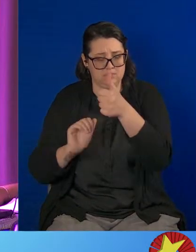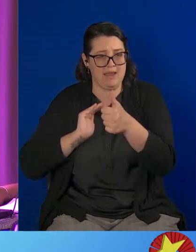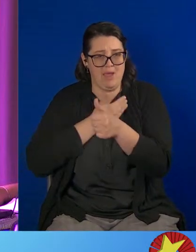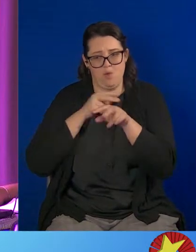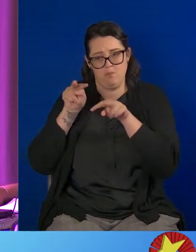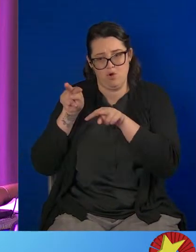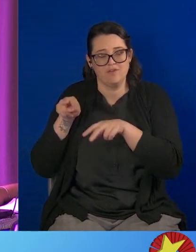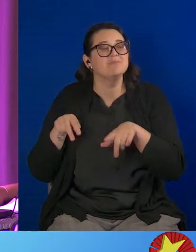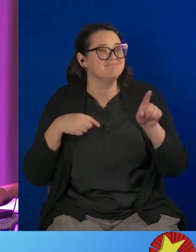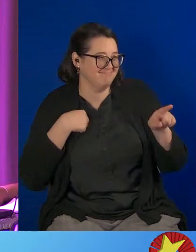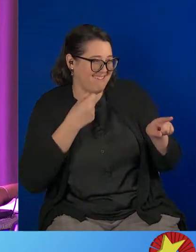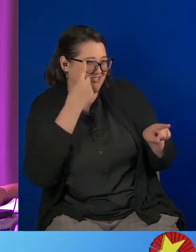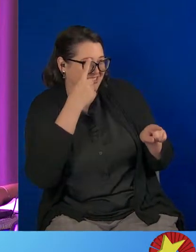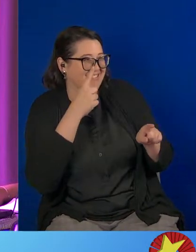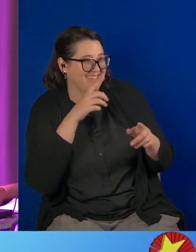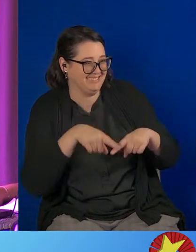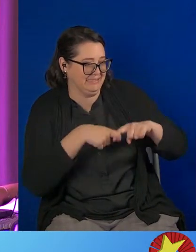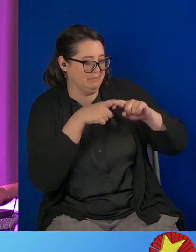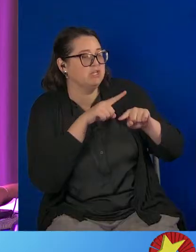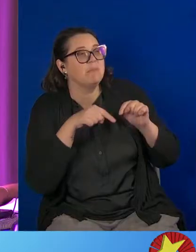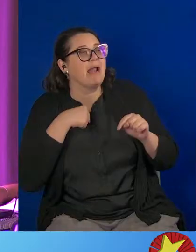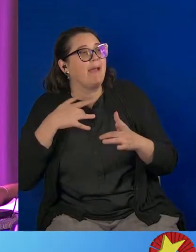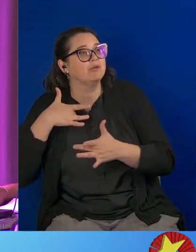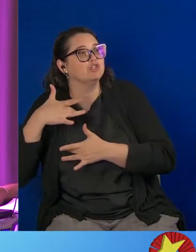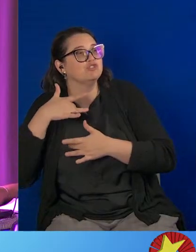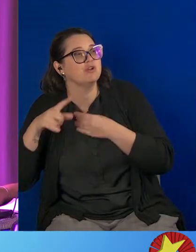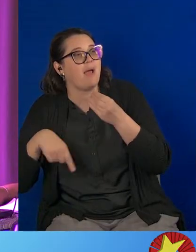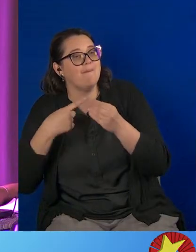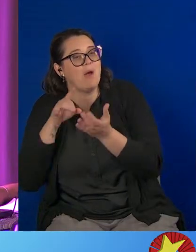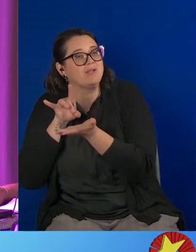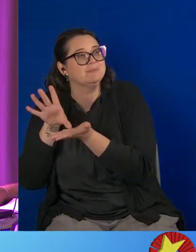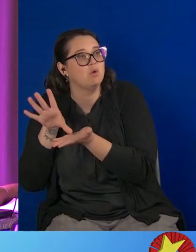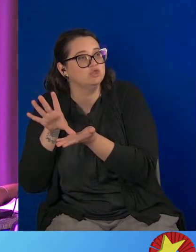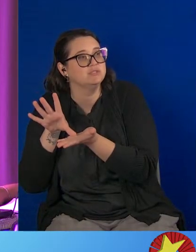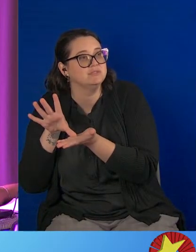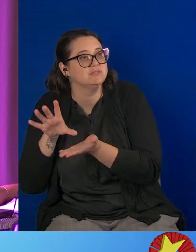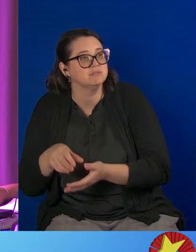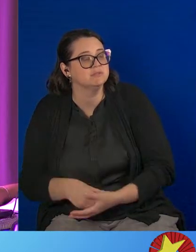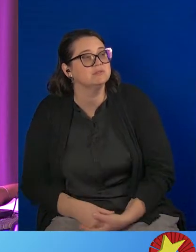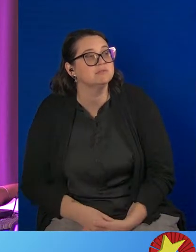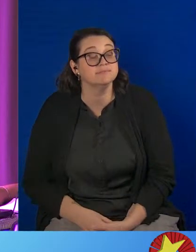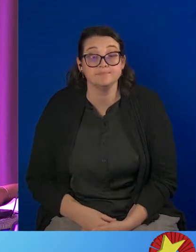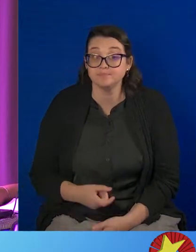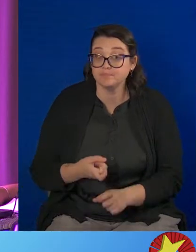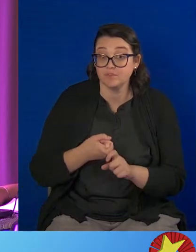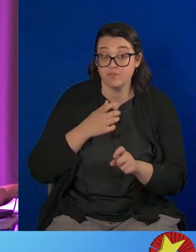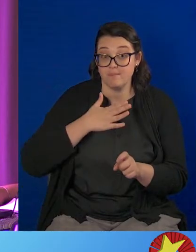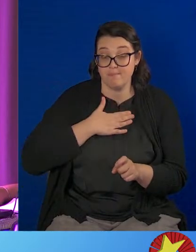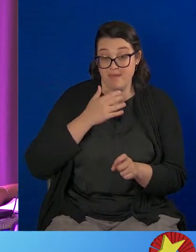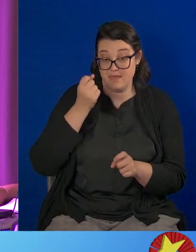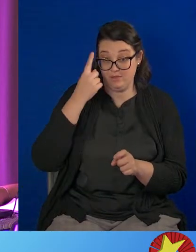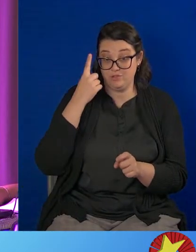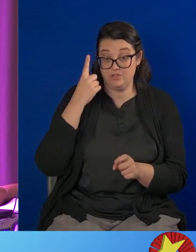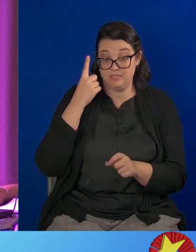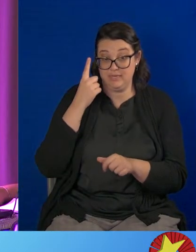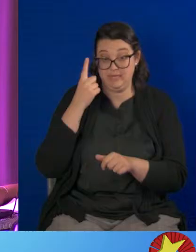I'm more specifically concerned about expulsion. So from what I understand, based on what we have in our policy